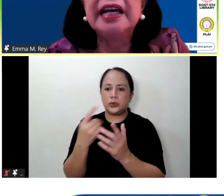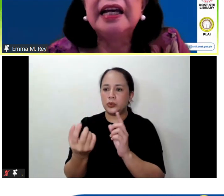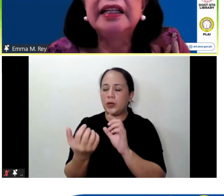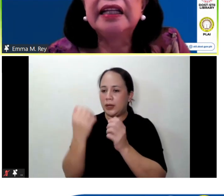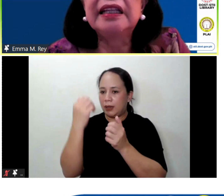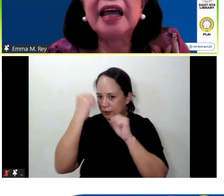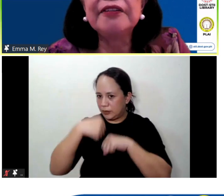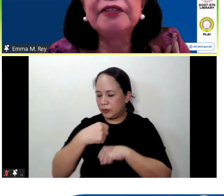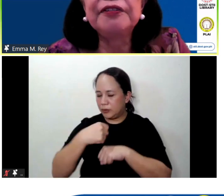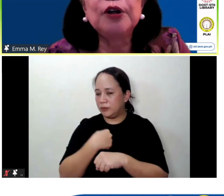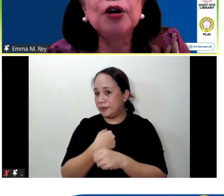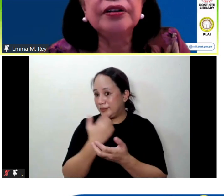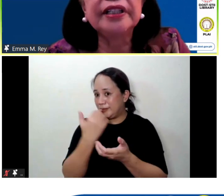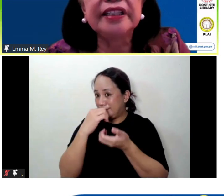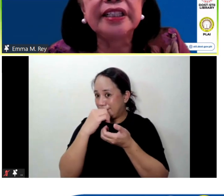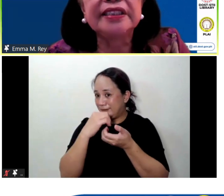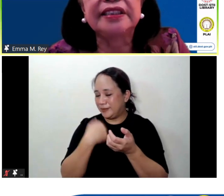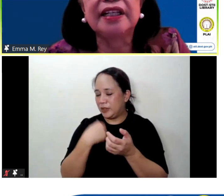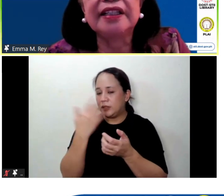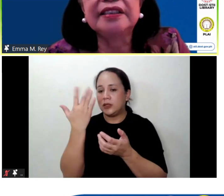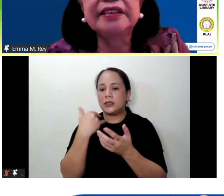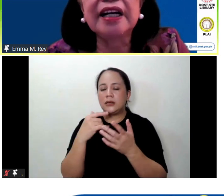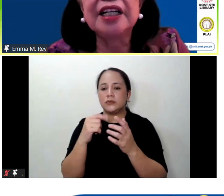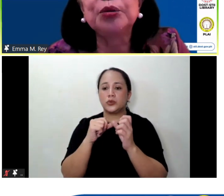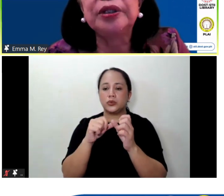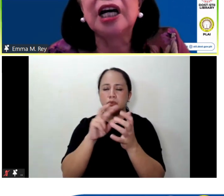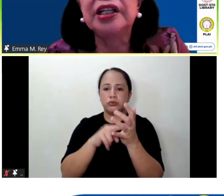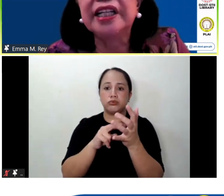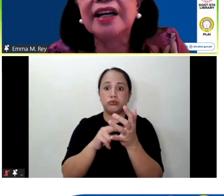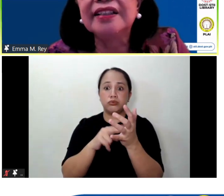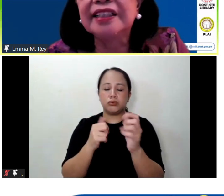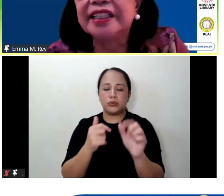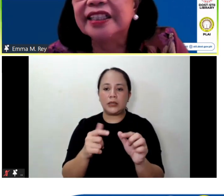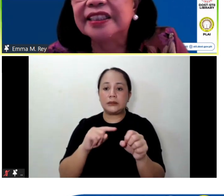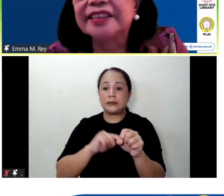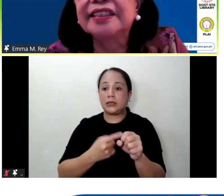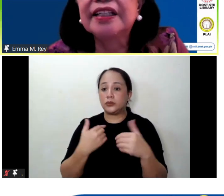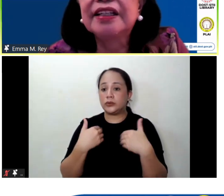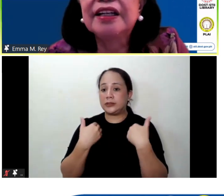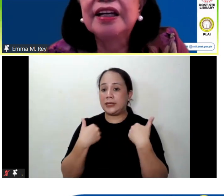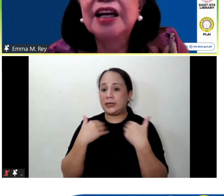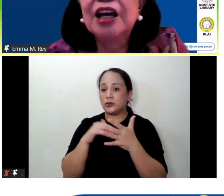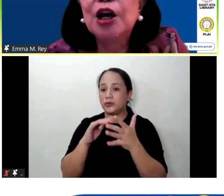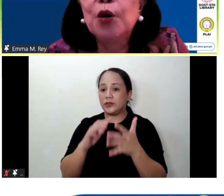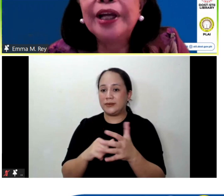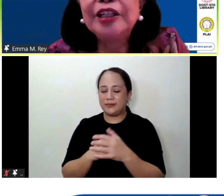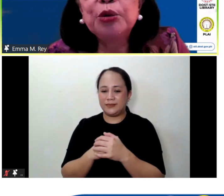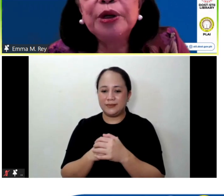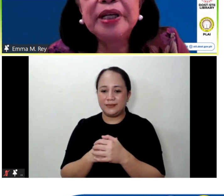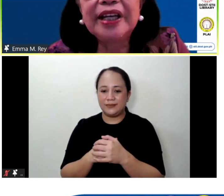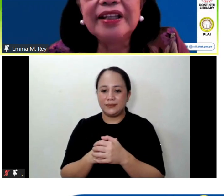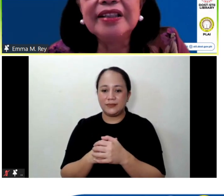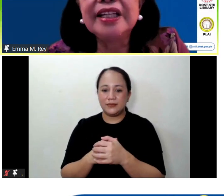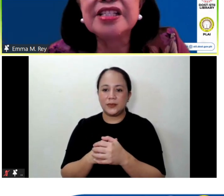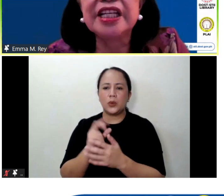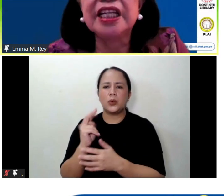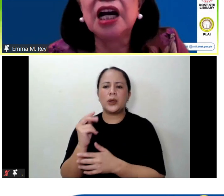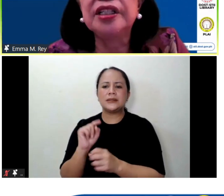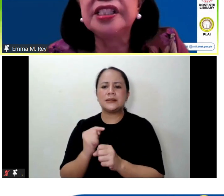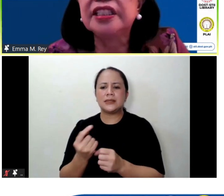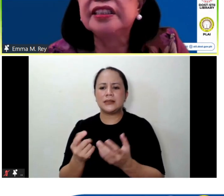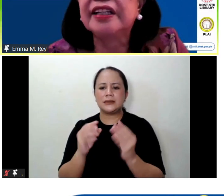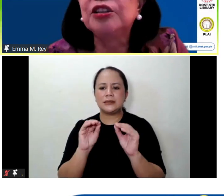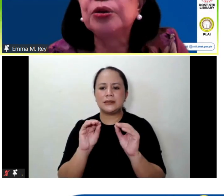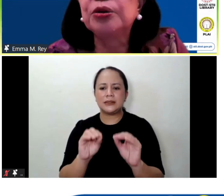thinking that lifelong readers start with our young learners. When do we begin teaching